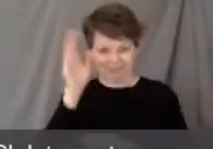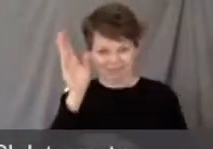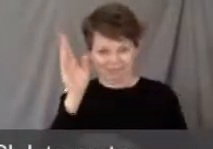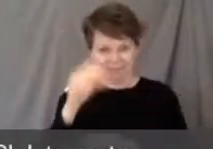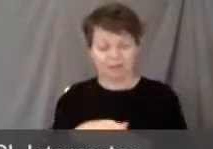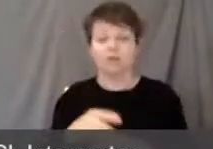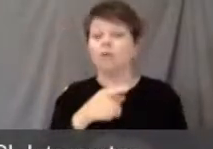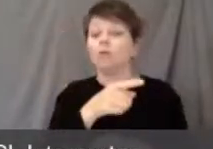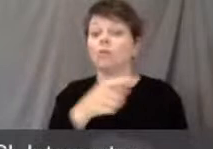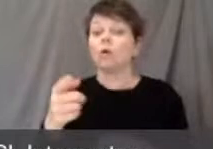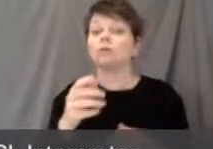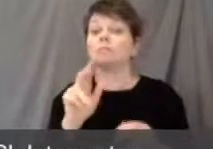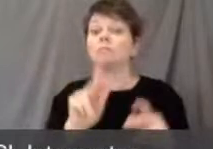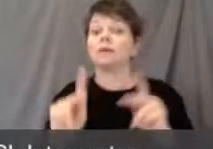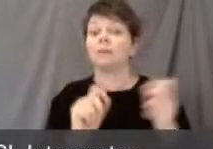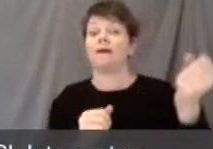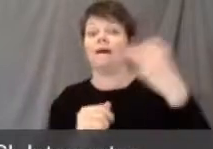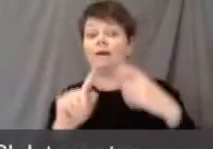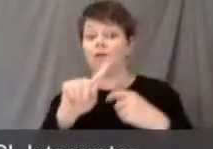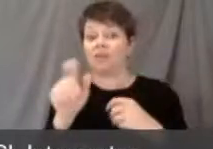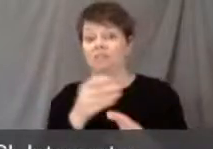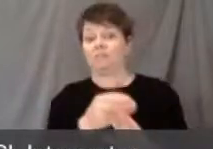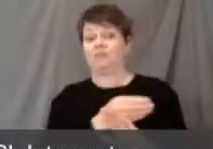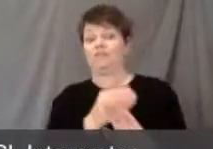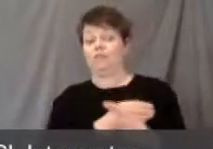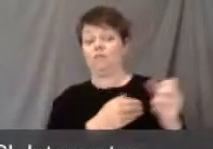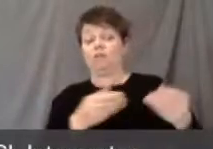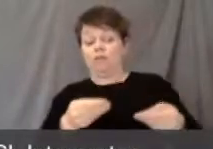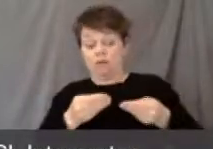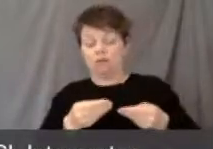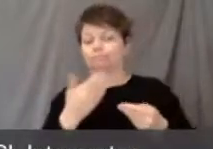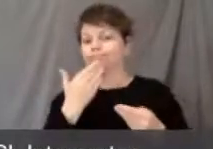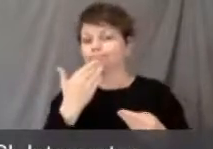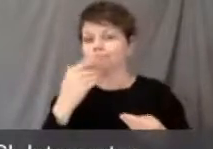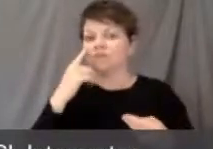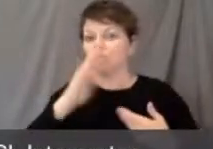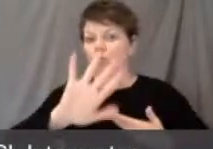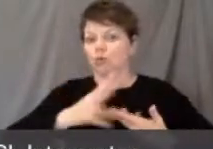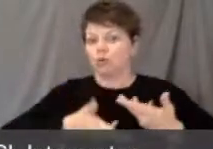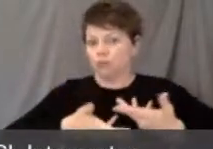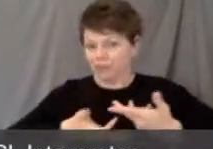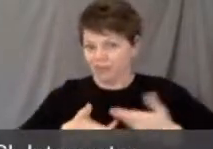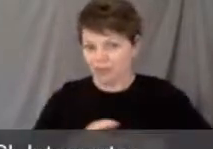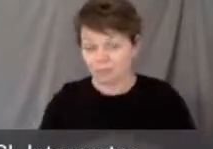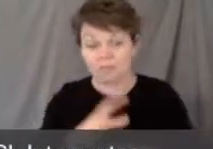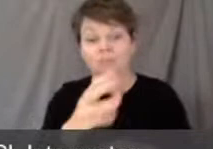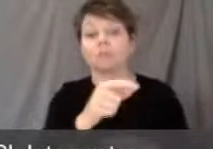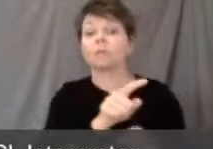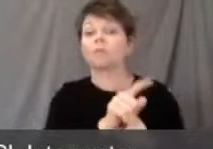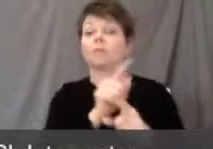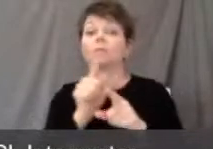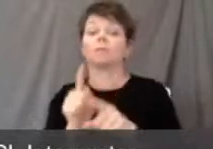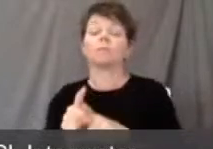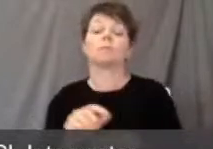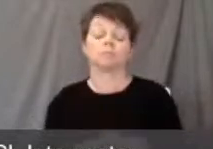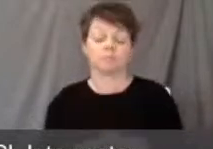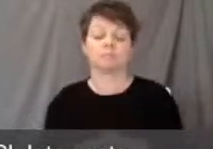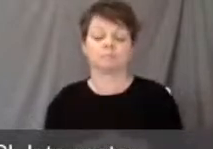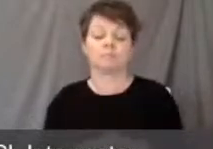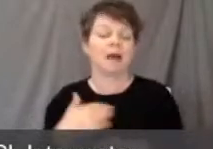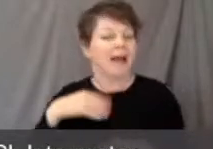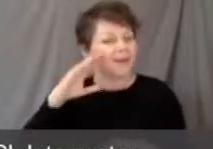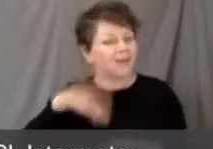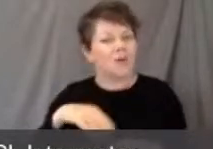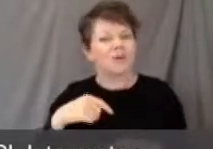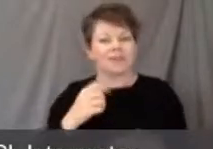those of you who submitted questions ahead of time, I appreciate the interaction. And also, I know how much all